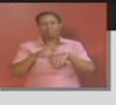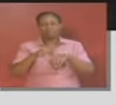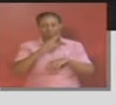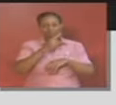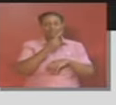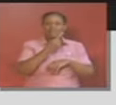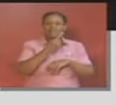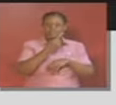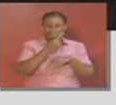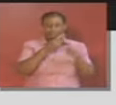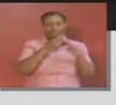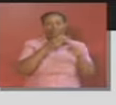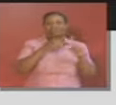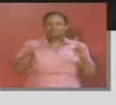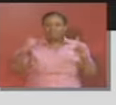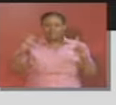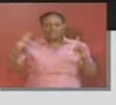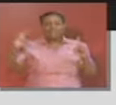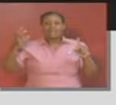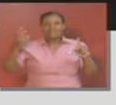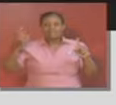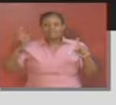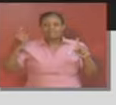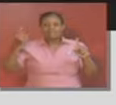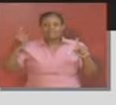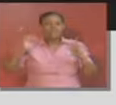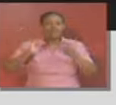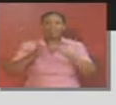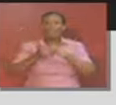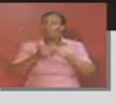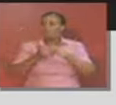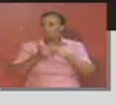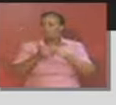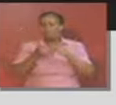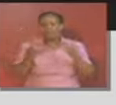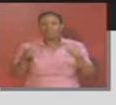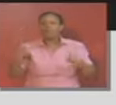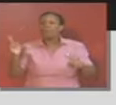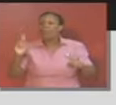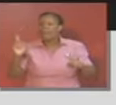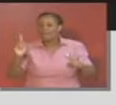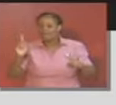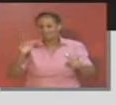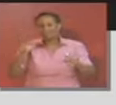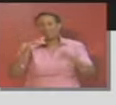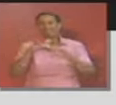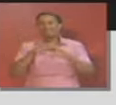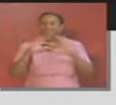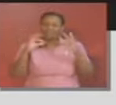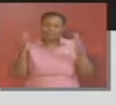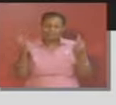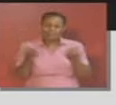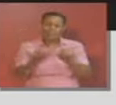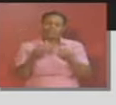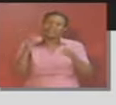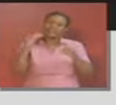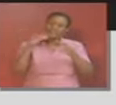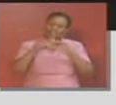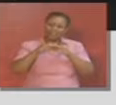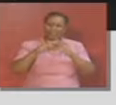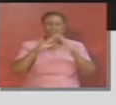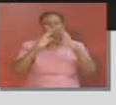this group of 15. It looks a bit like a Ferris wheel. That was really a contact situation within a religious